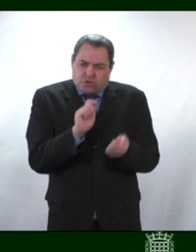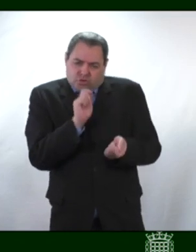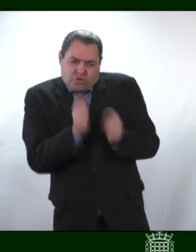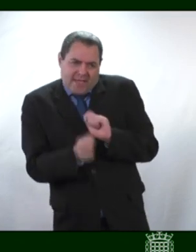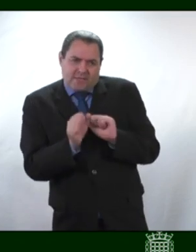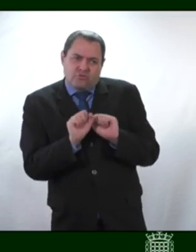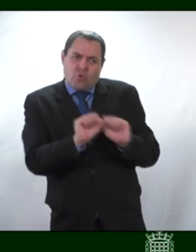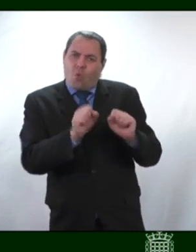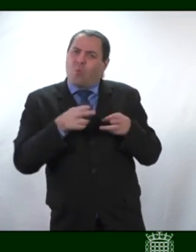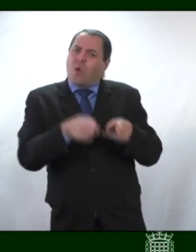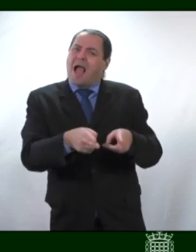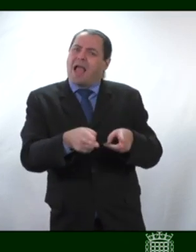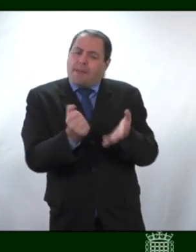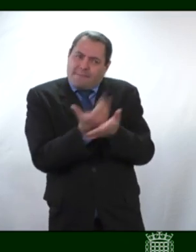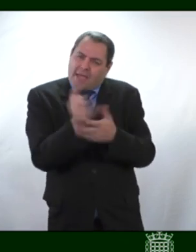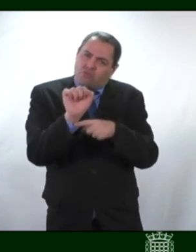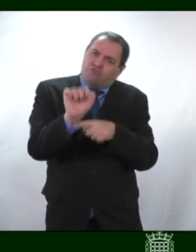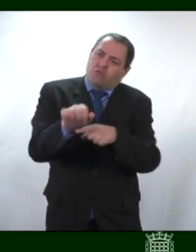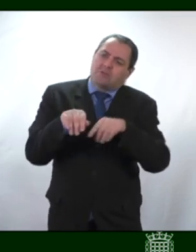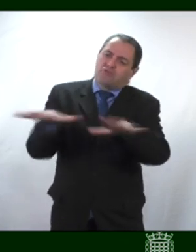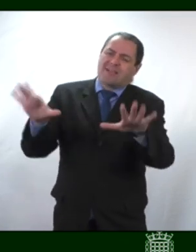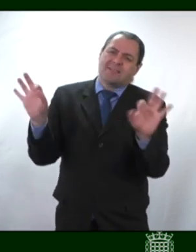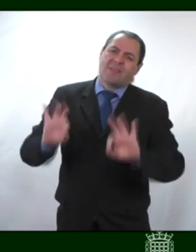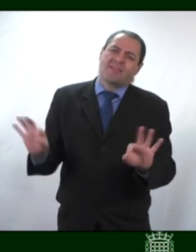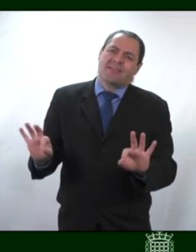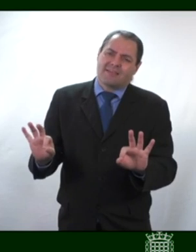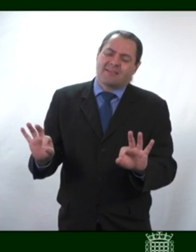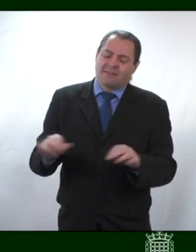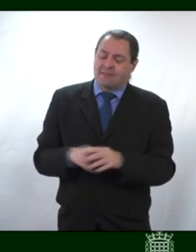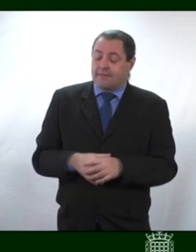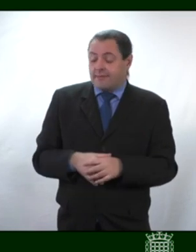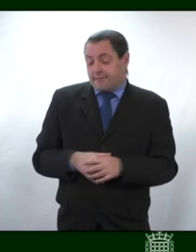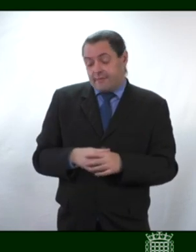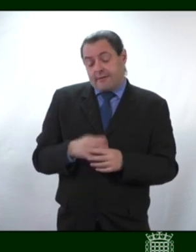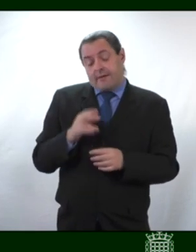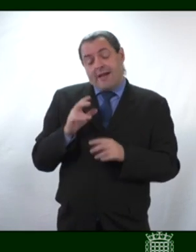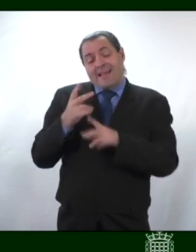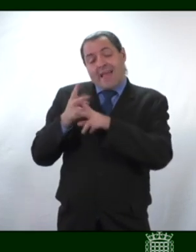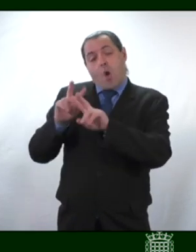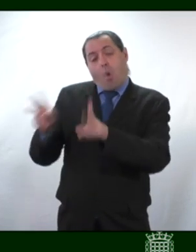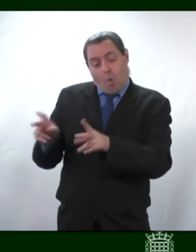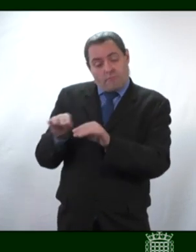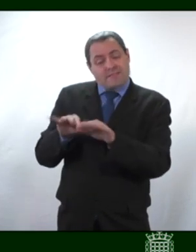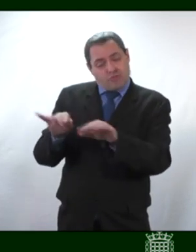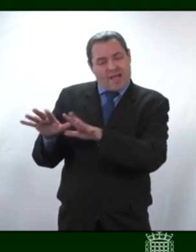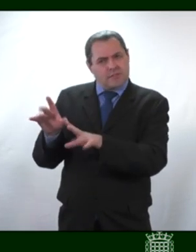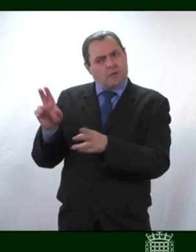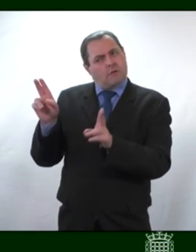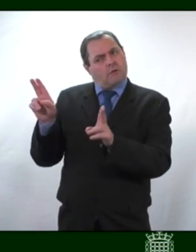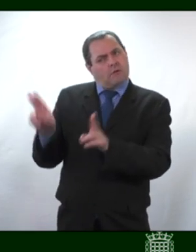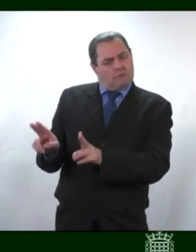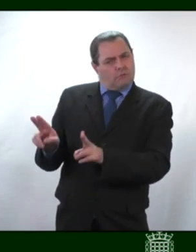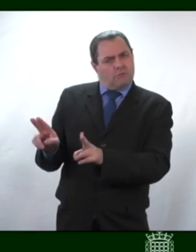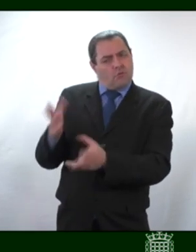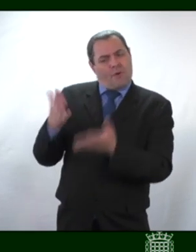there have been some cases in care homes recently, but far fewer, and it seems that the actions that we've taken and